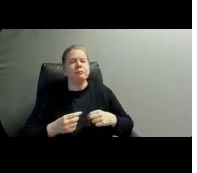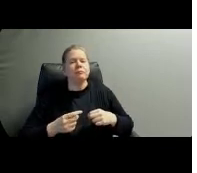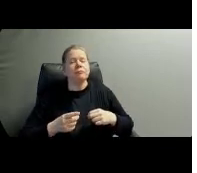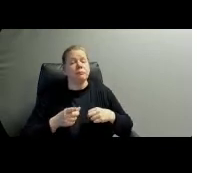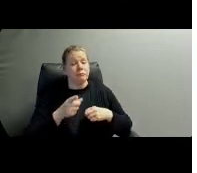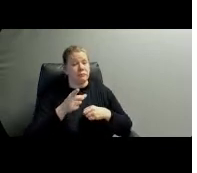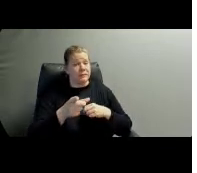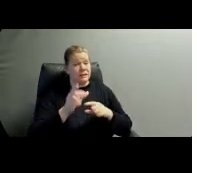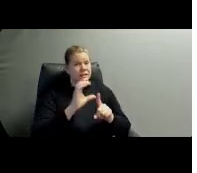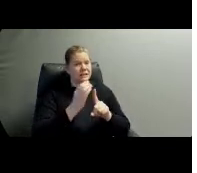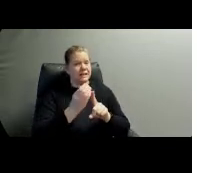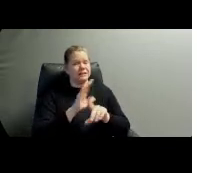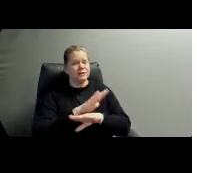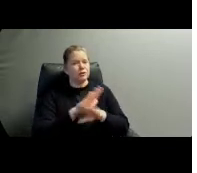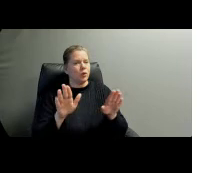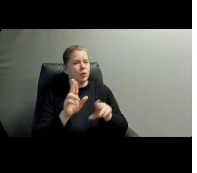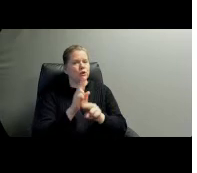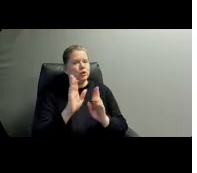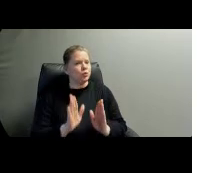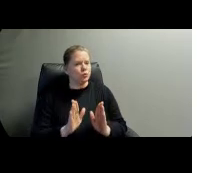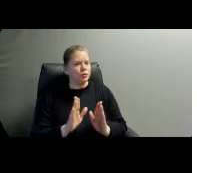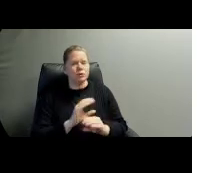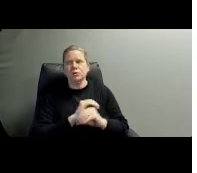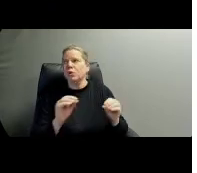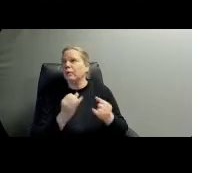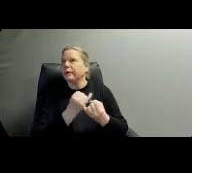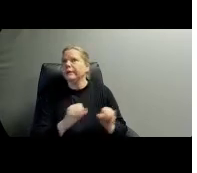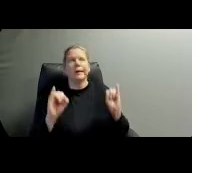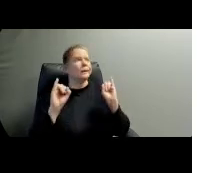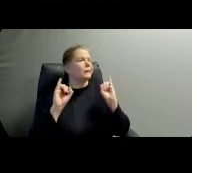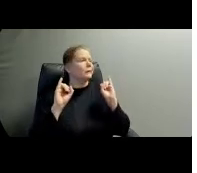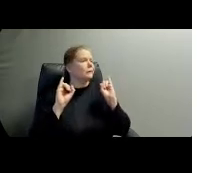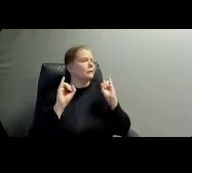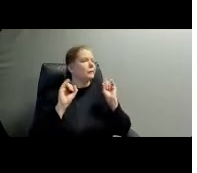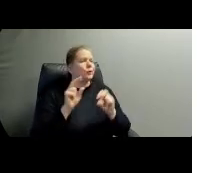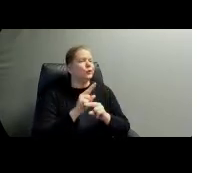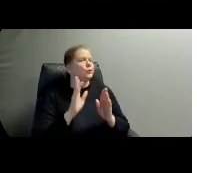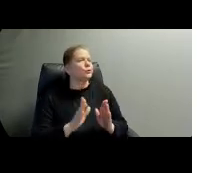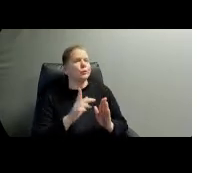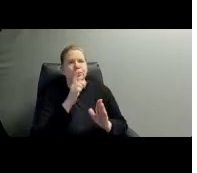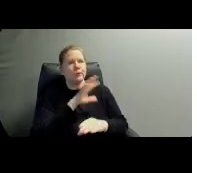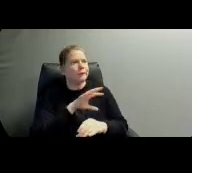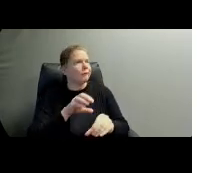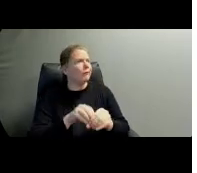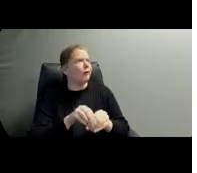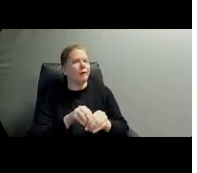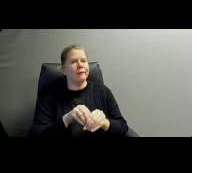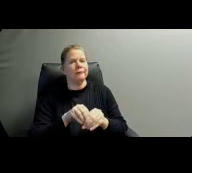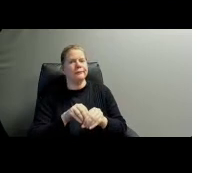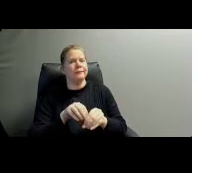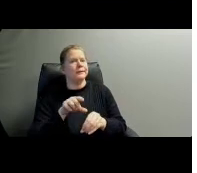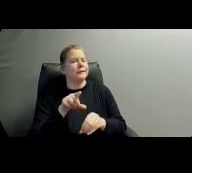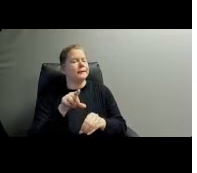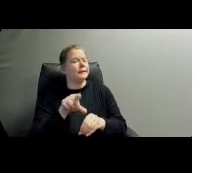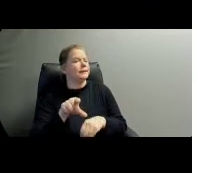this case there are no users, like no independent or individual users who are being part of the federated learning